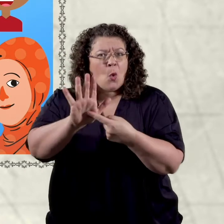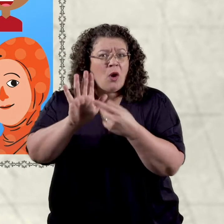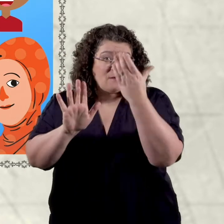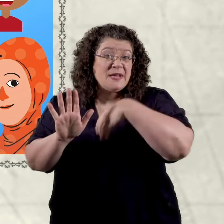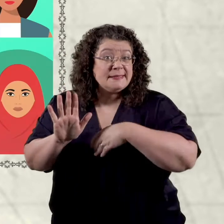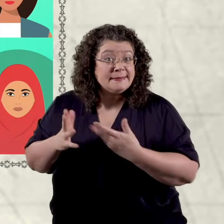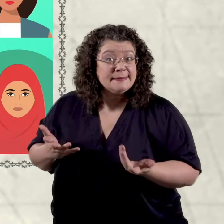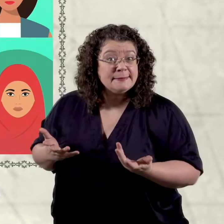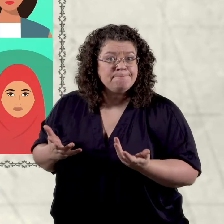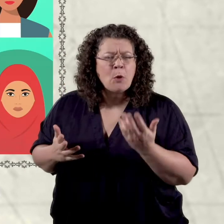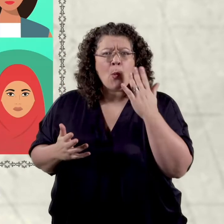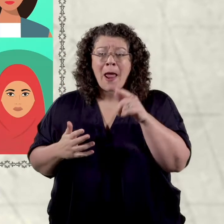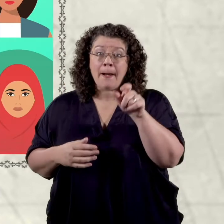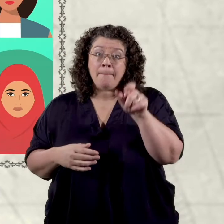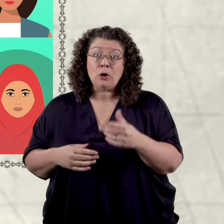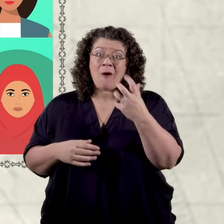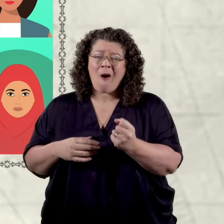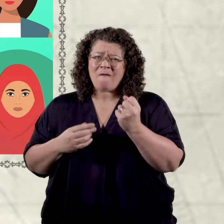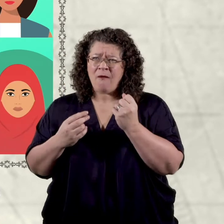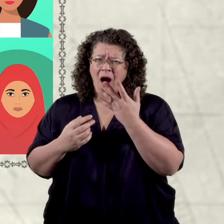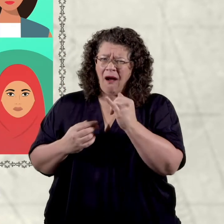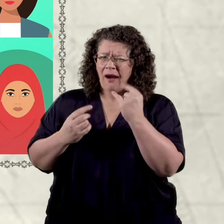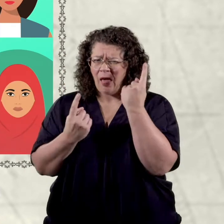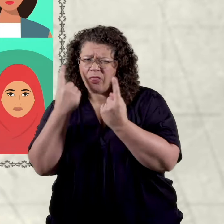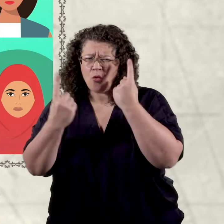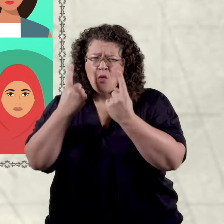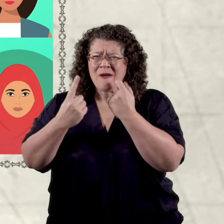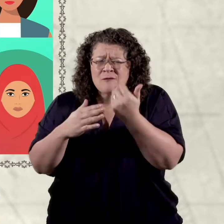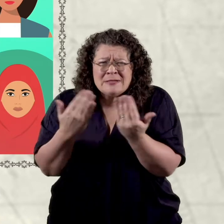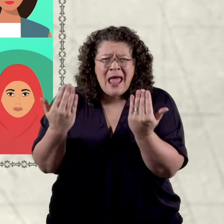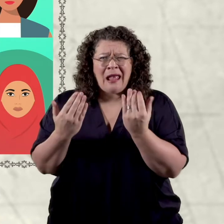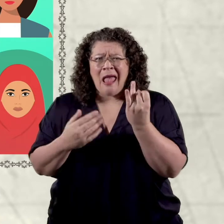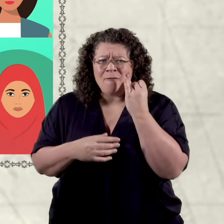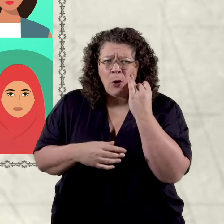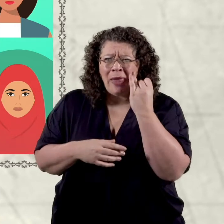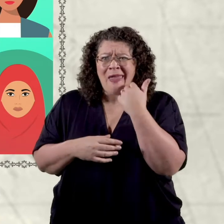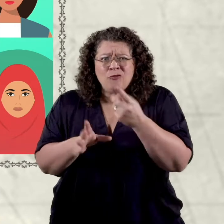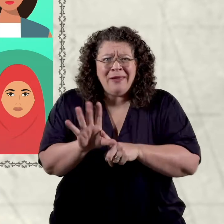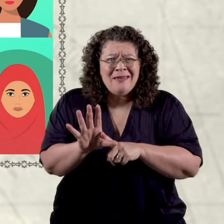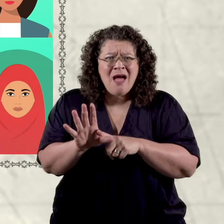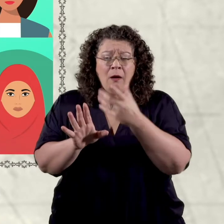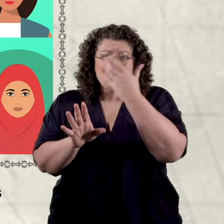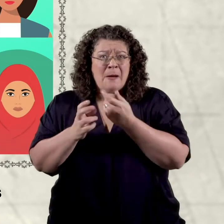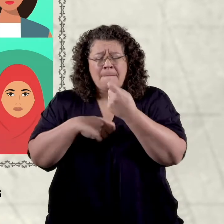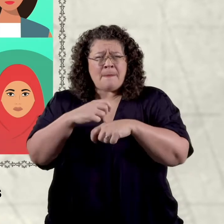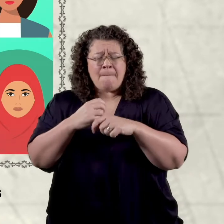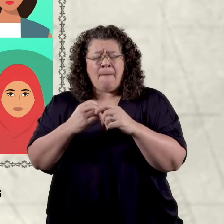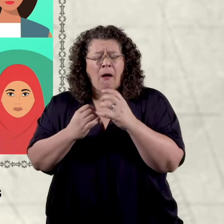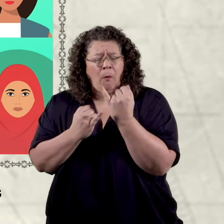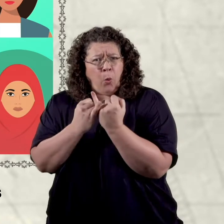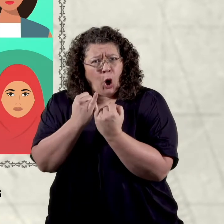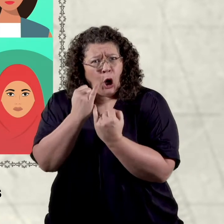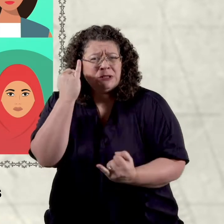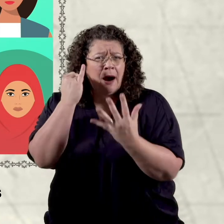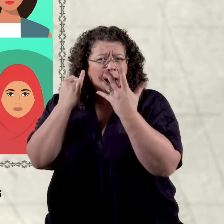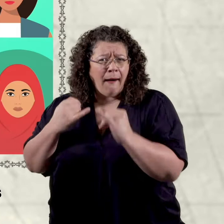face. And when that person has ugly thoughts every day, every week, every year, the face gets